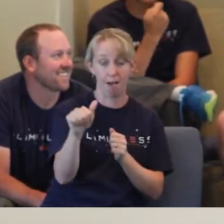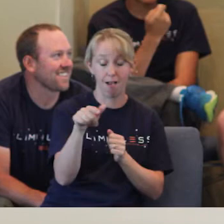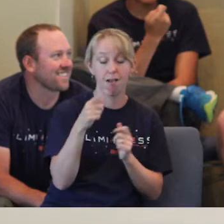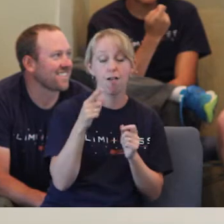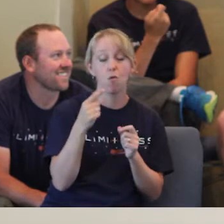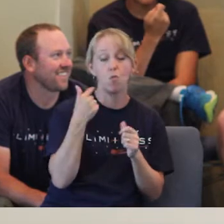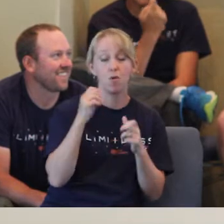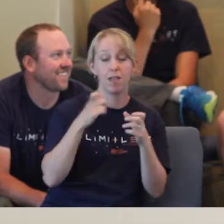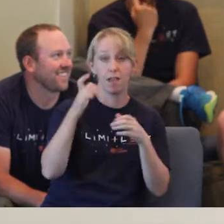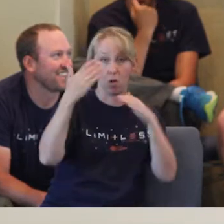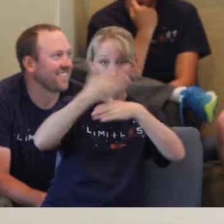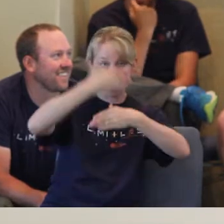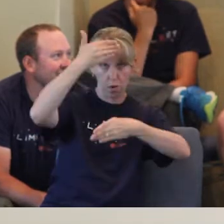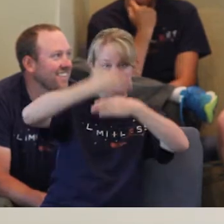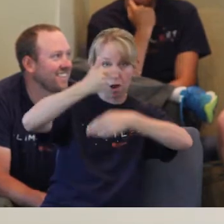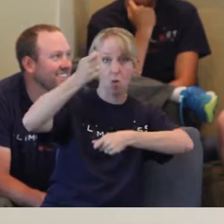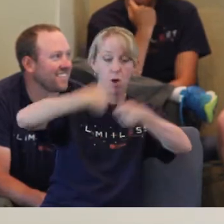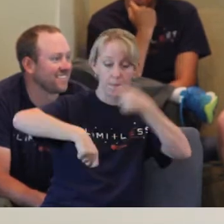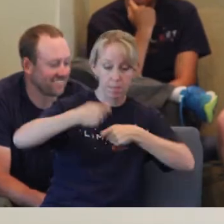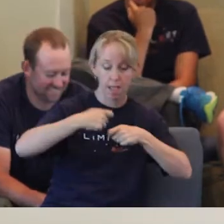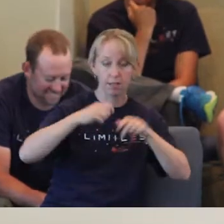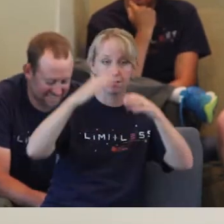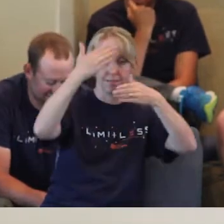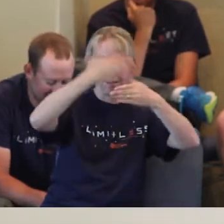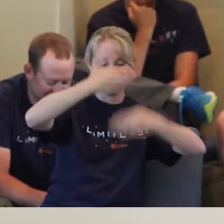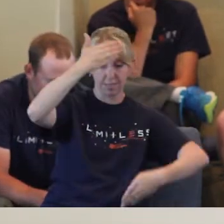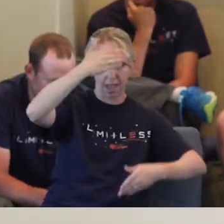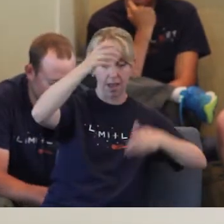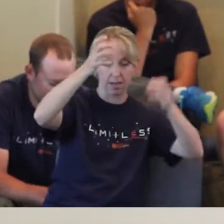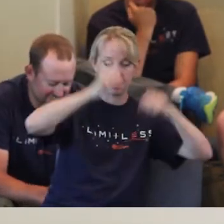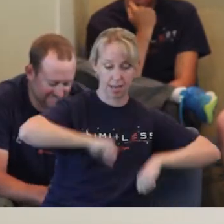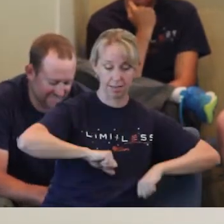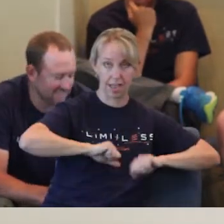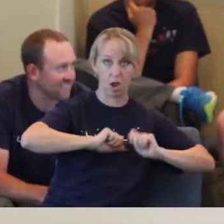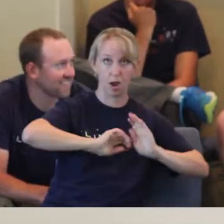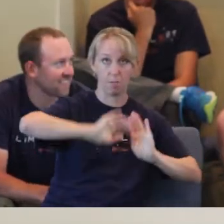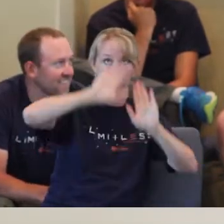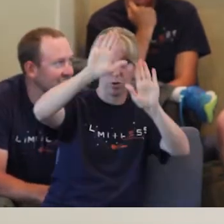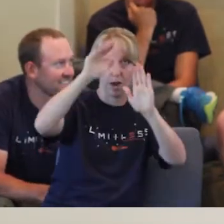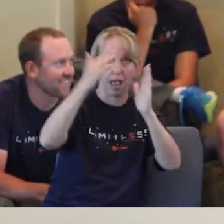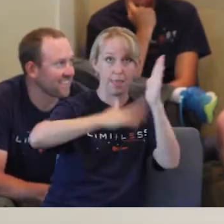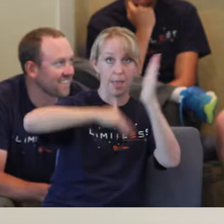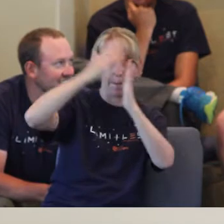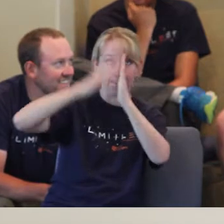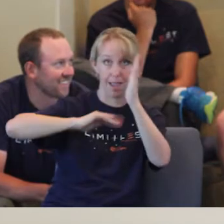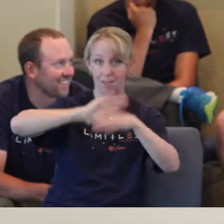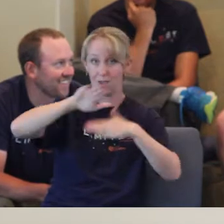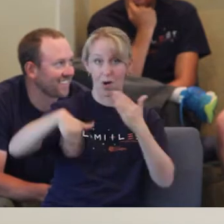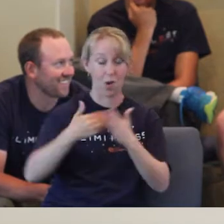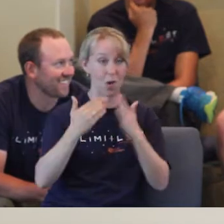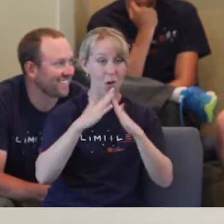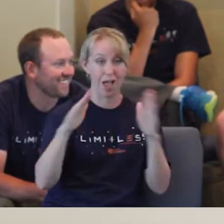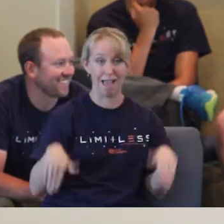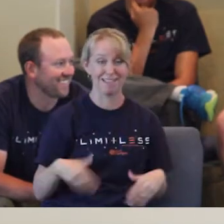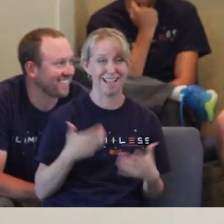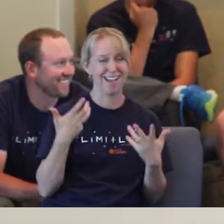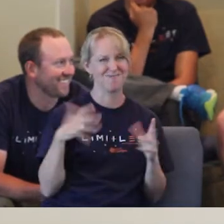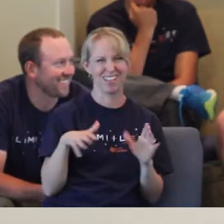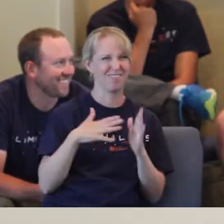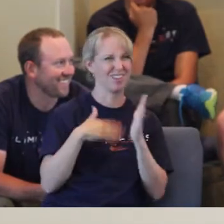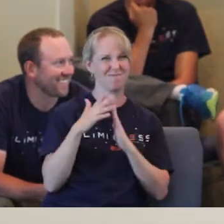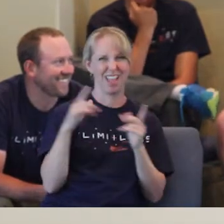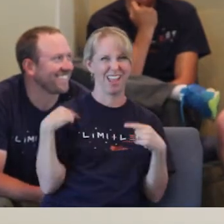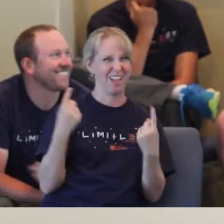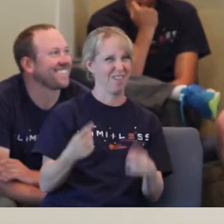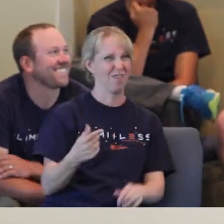were working with Miss Emma, and we had to replace windows, take down her siding, put it back on, and paint her entire